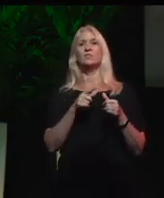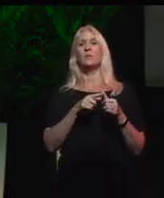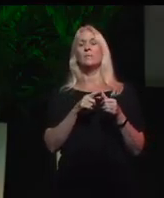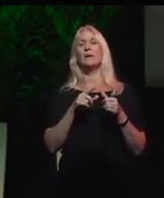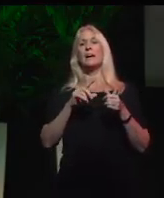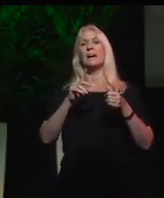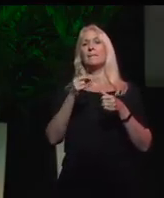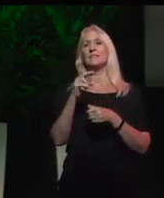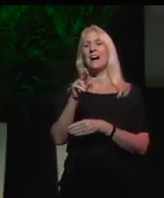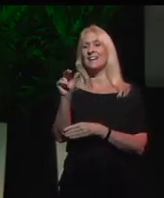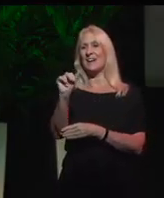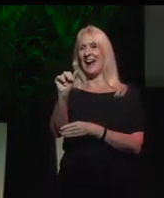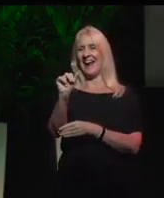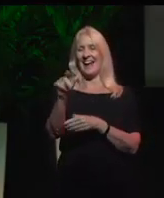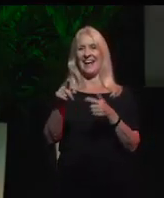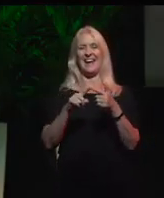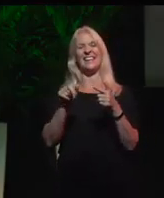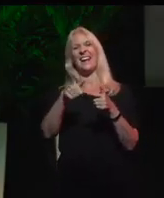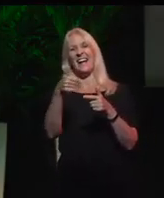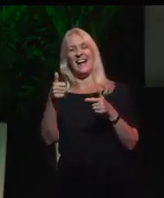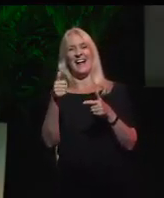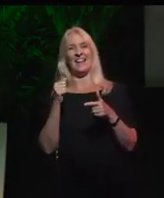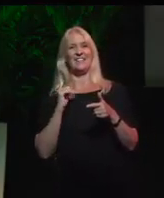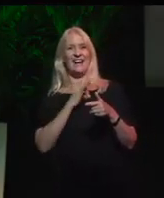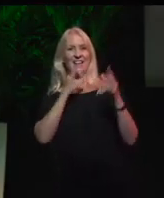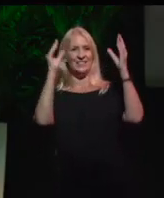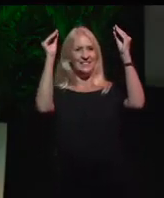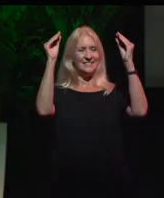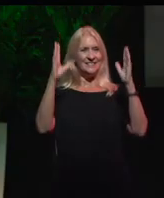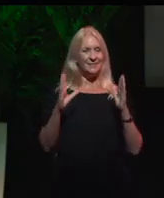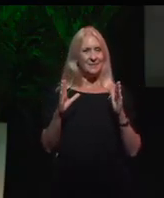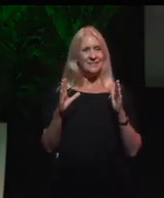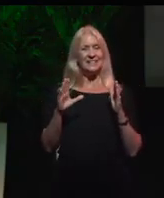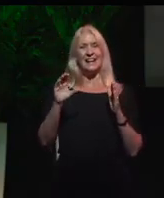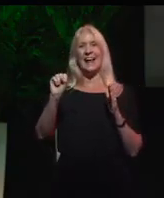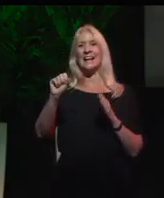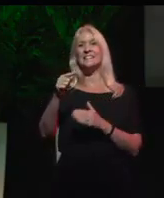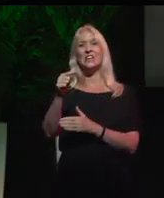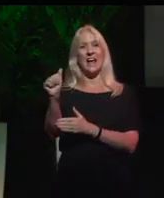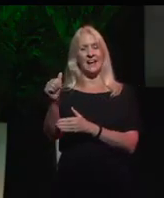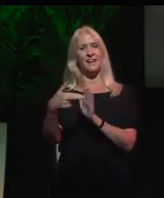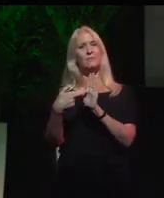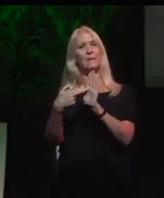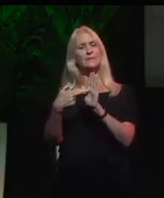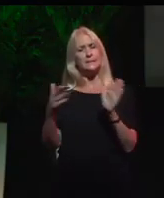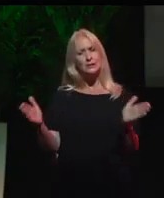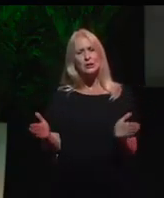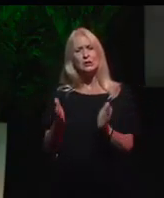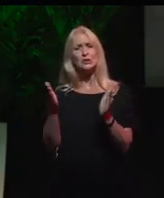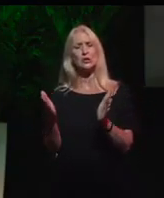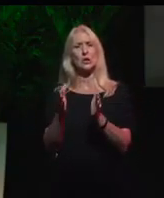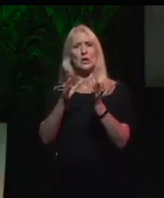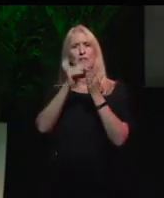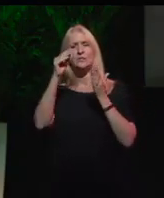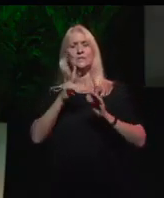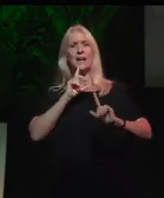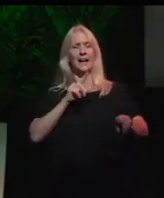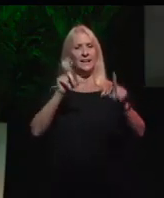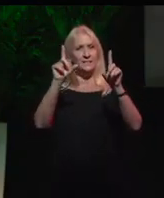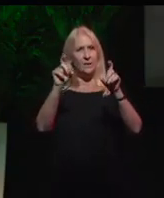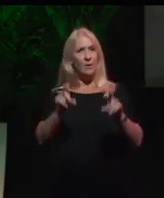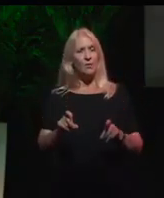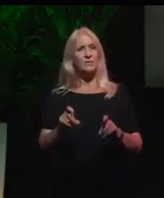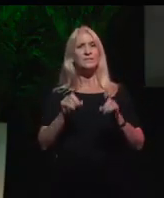A, followed by faculty members, staff, and SGA representatives encouraging student participation. Marketing